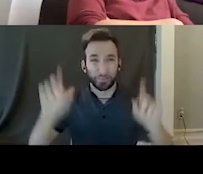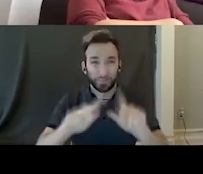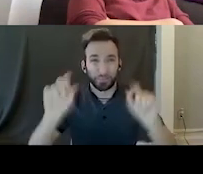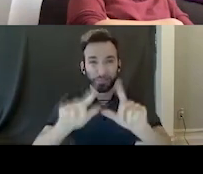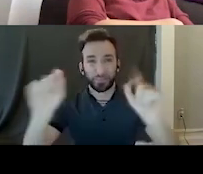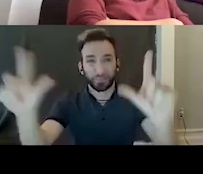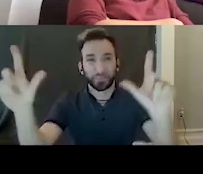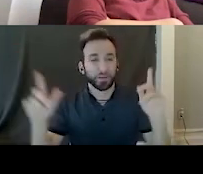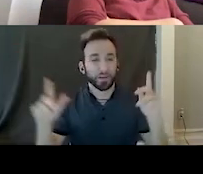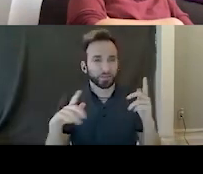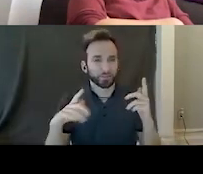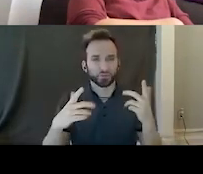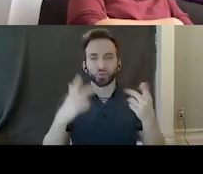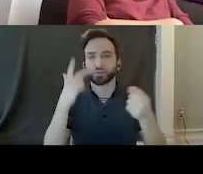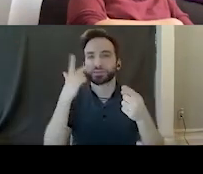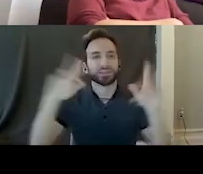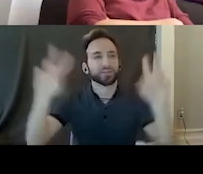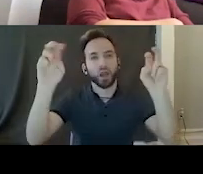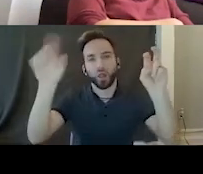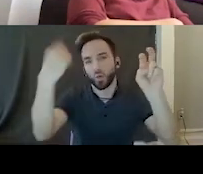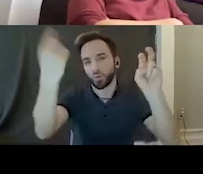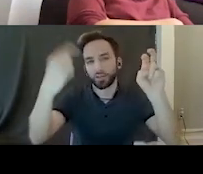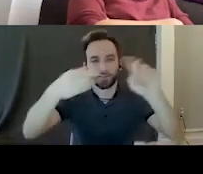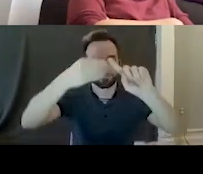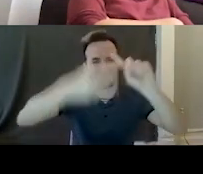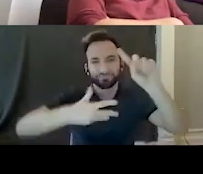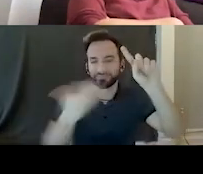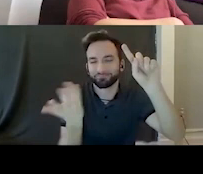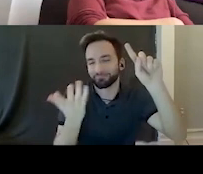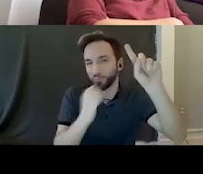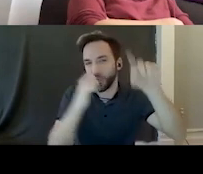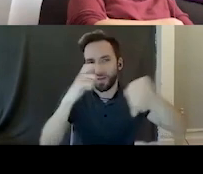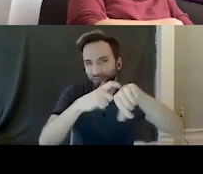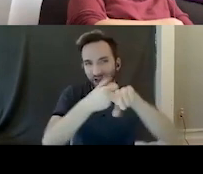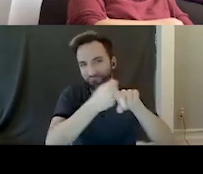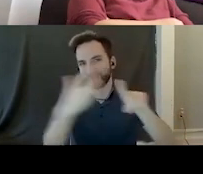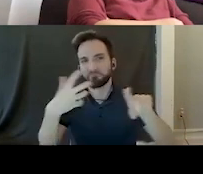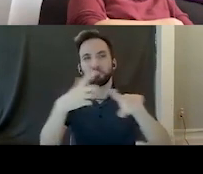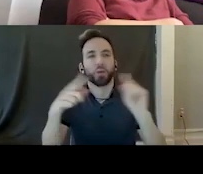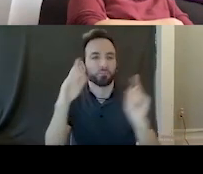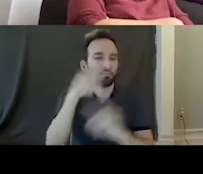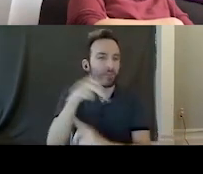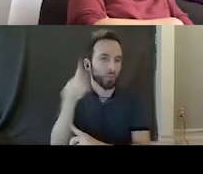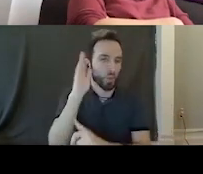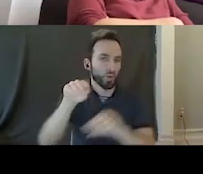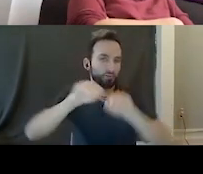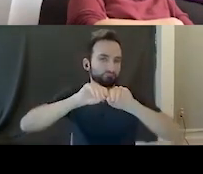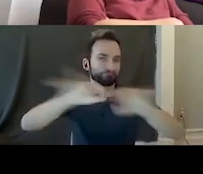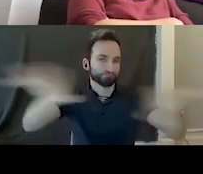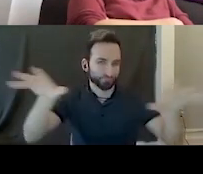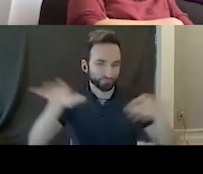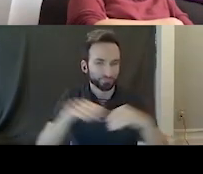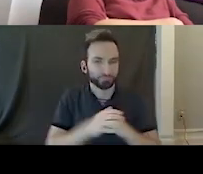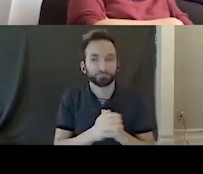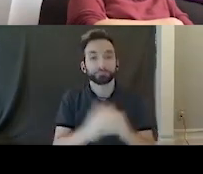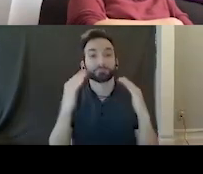to see like the titles. And anyways, I'm gonna send you the slides if ever you wanted to see like more than just the titles. So also another way to be